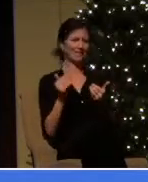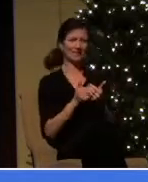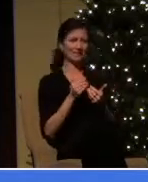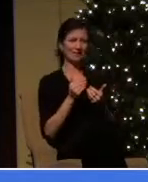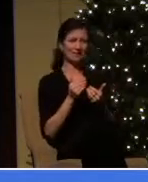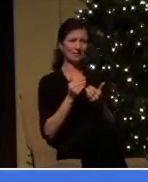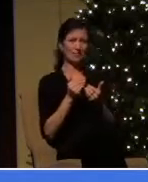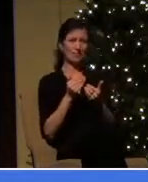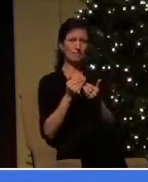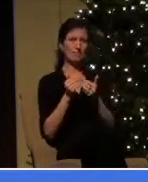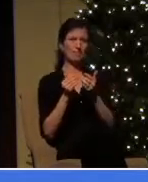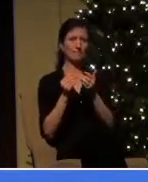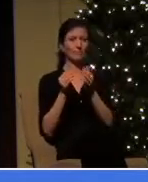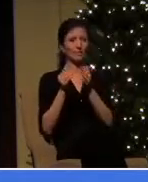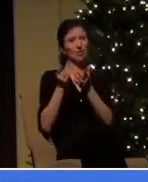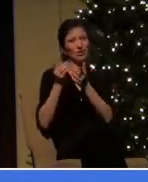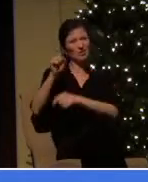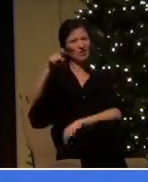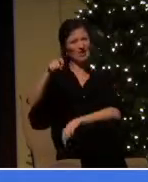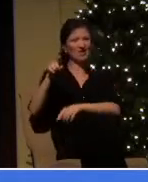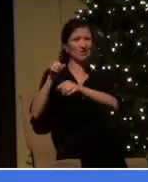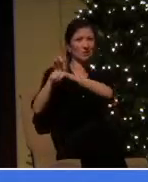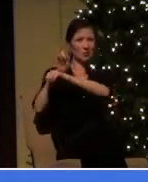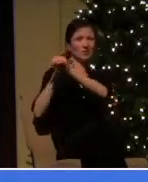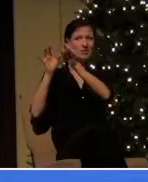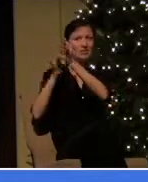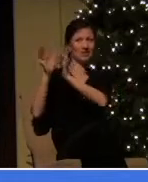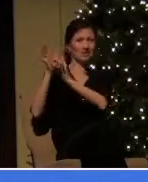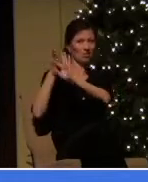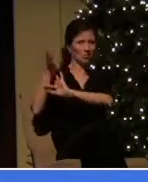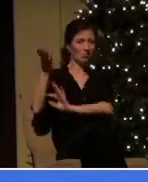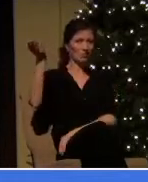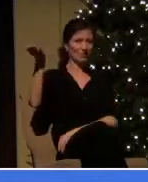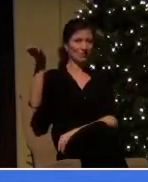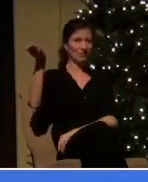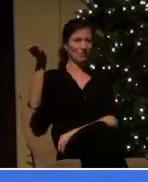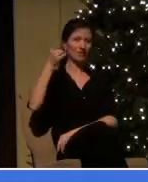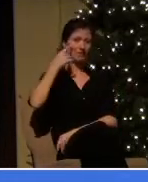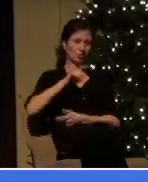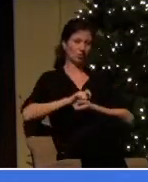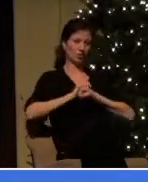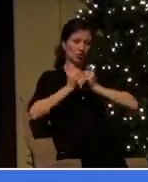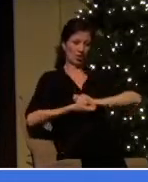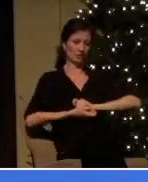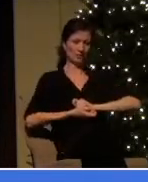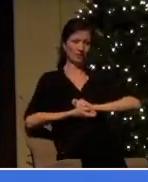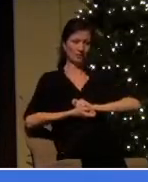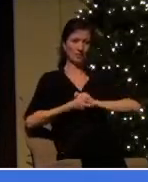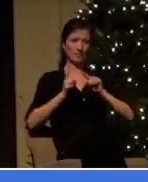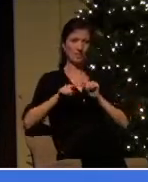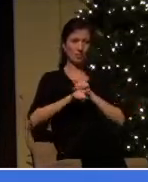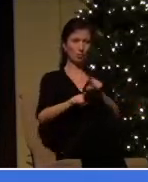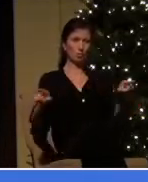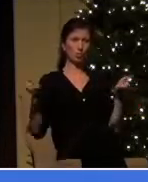caused Jesus to make it happen. And it's only Jesus who can bring about the transformation. But you and I can